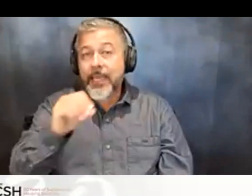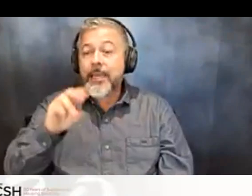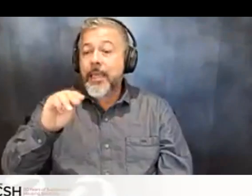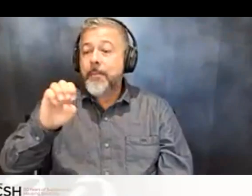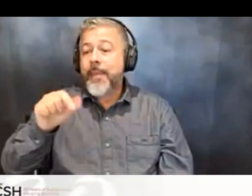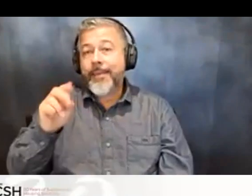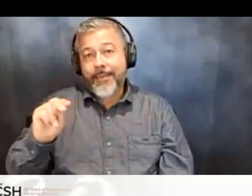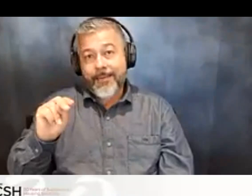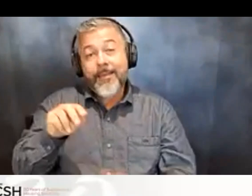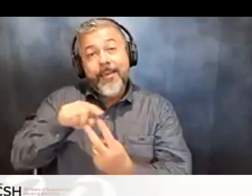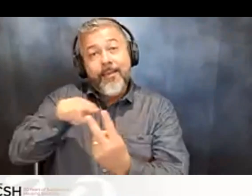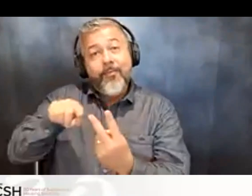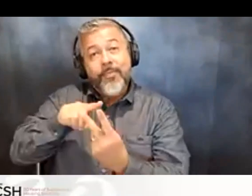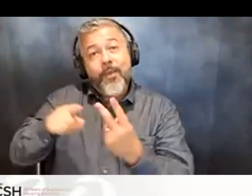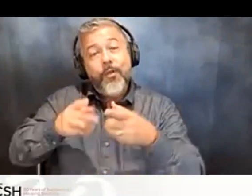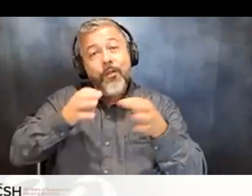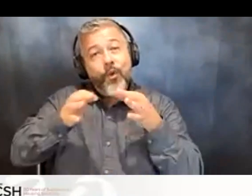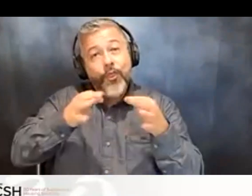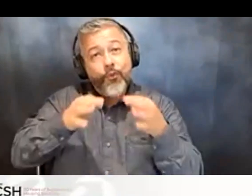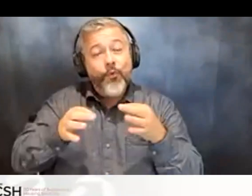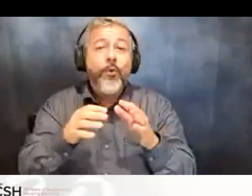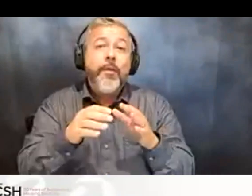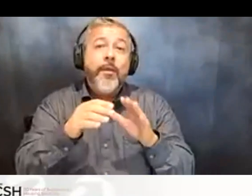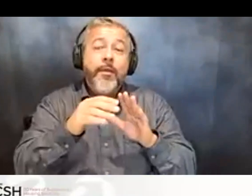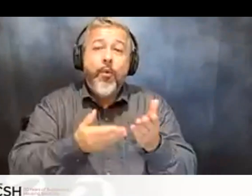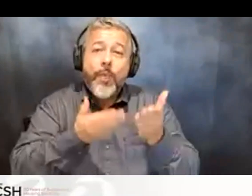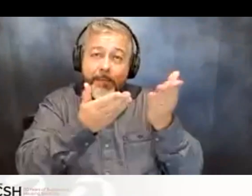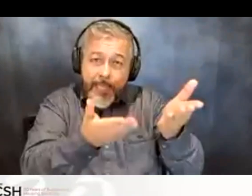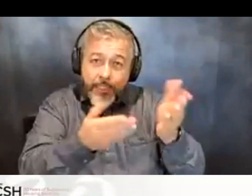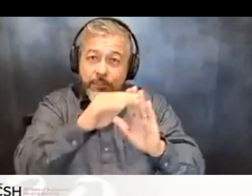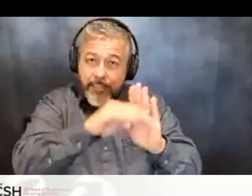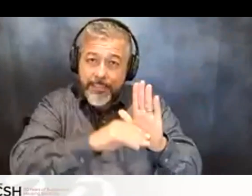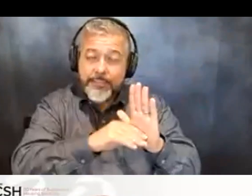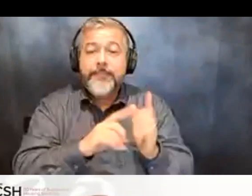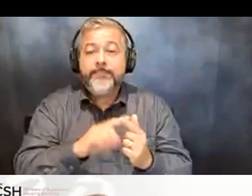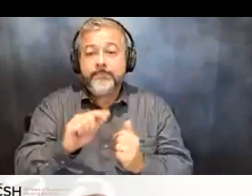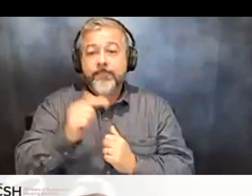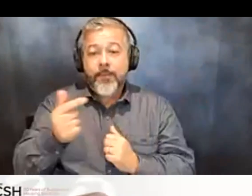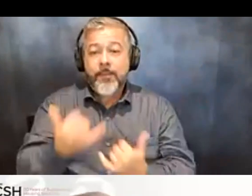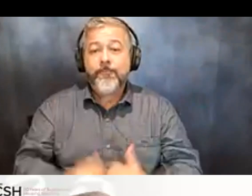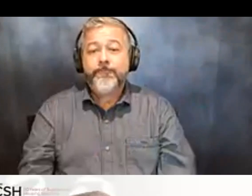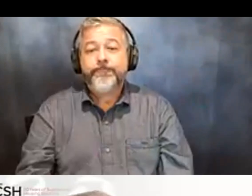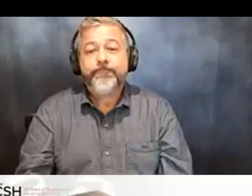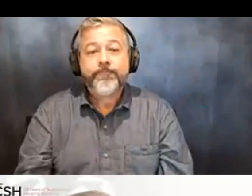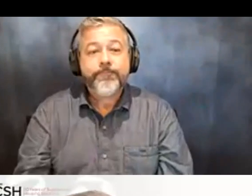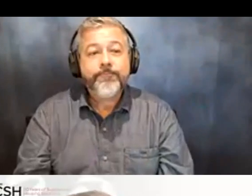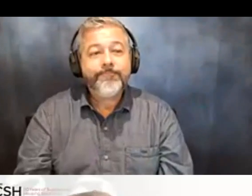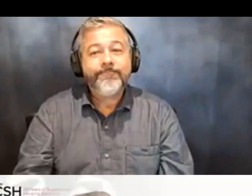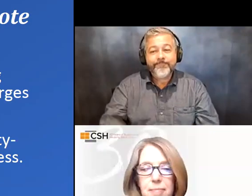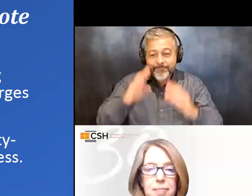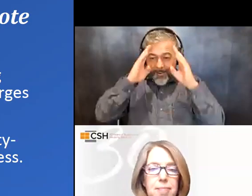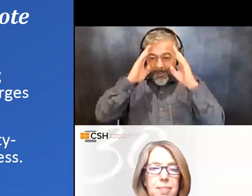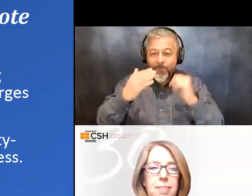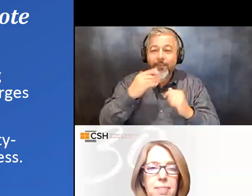so they're going to run through the recommendations, and I'll turn it over to Alexis to start us off. Hi, thanks to everyone